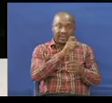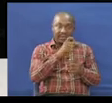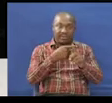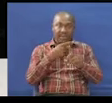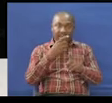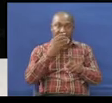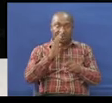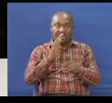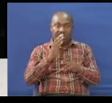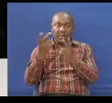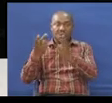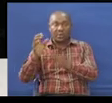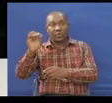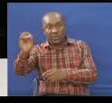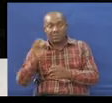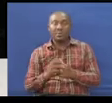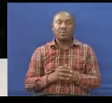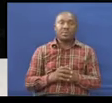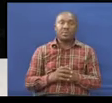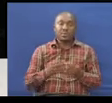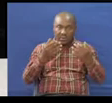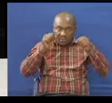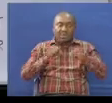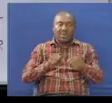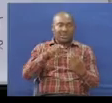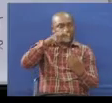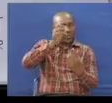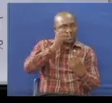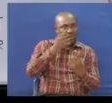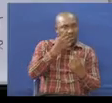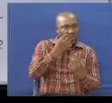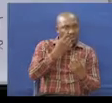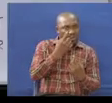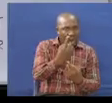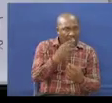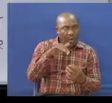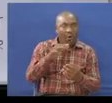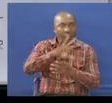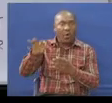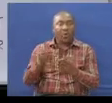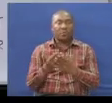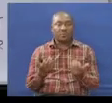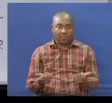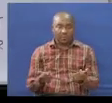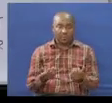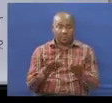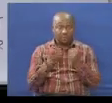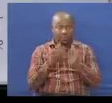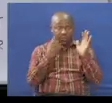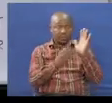them. One of them should be 0, even all of them. Now if that's the case, I'm sure you have written here,